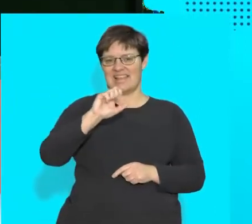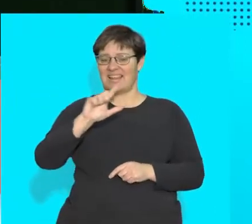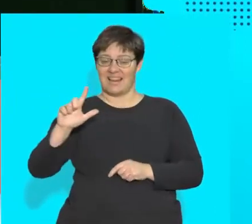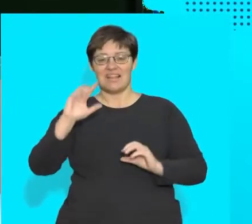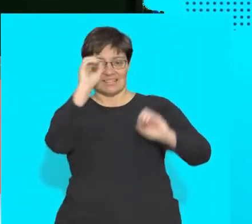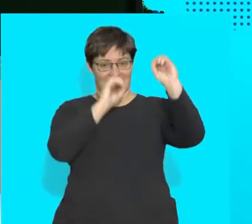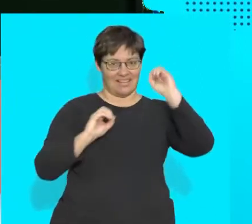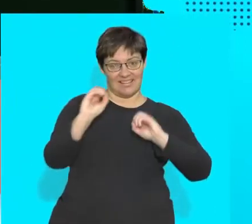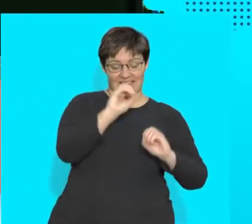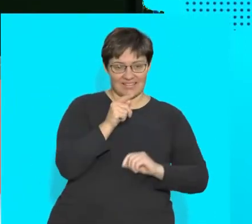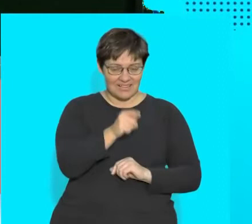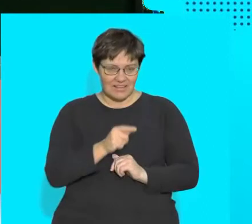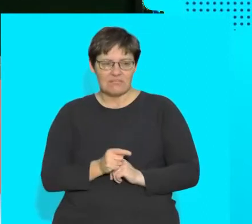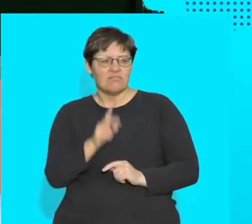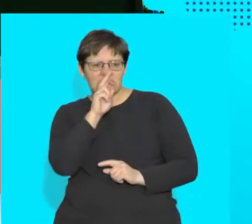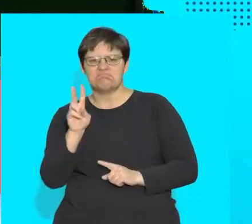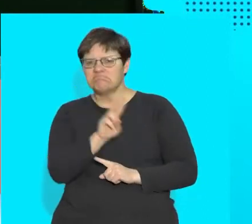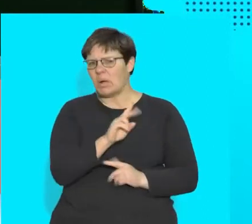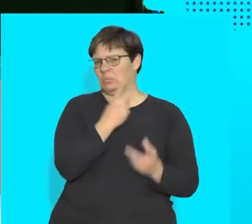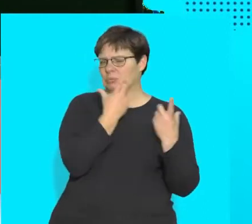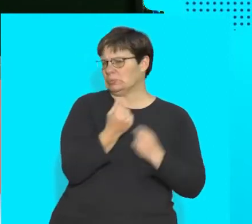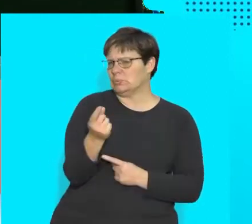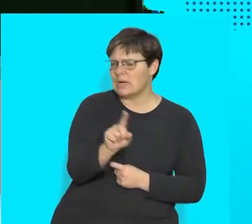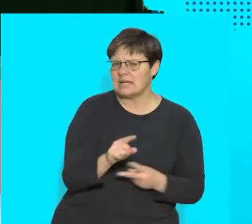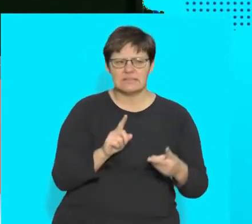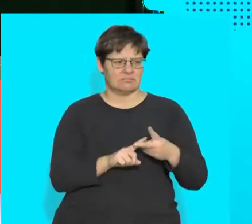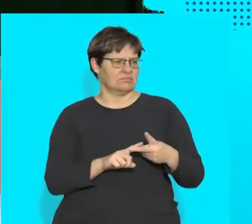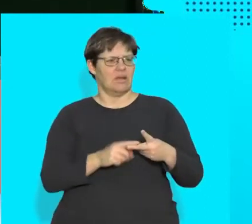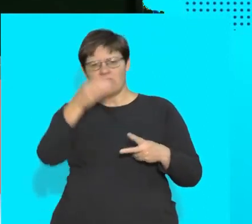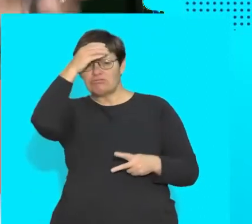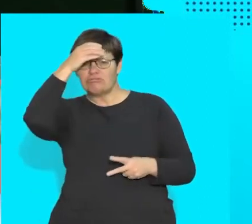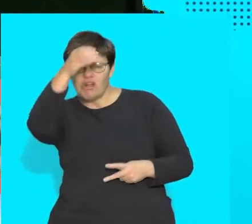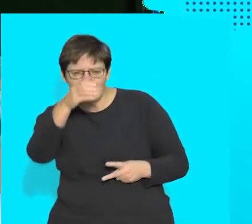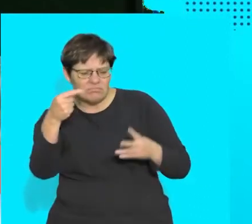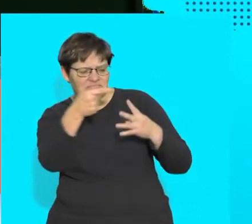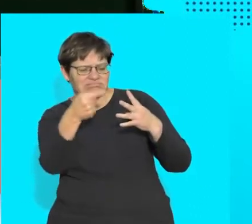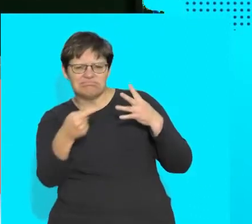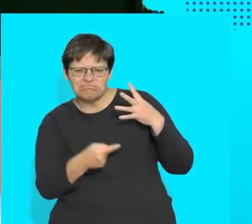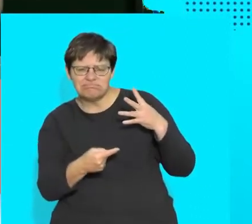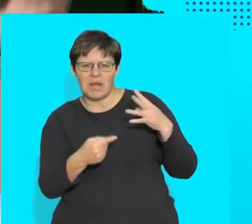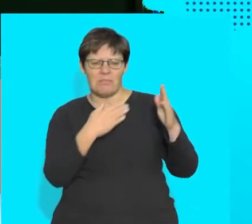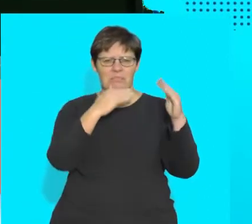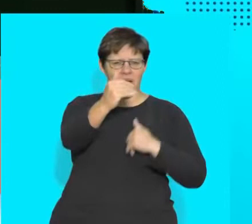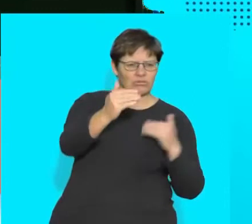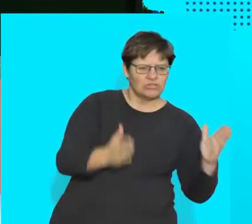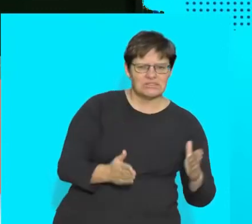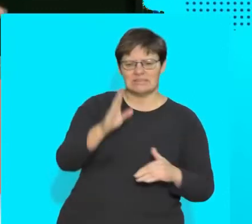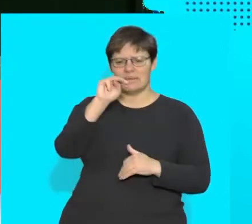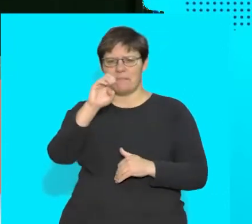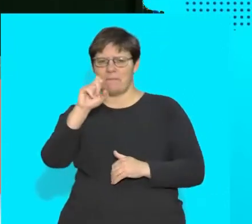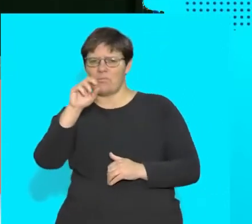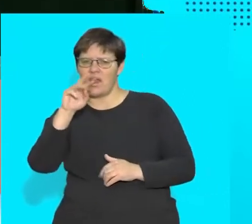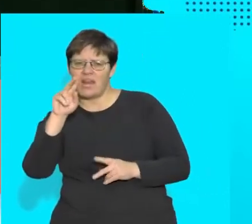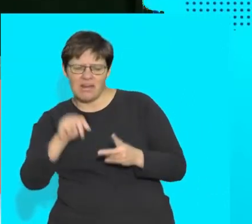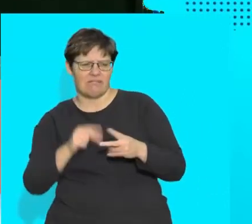at all of the things that the cell has to do. We've looked at this whole concept of the boundaries, a cell